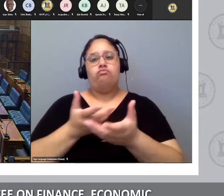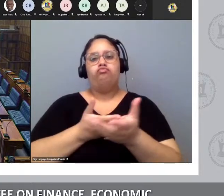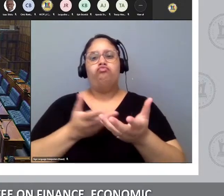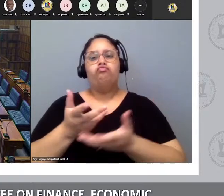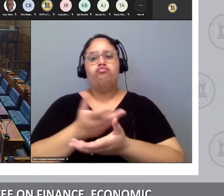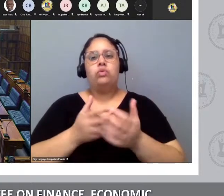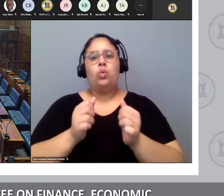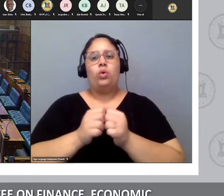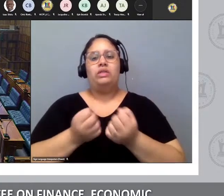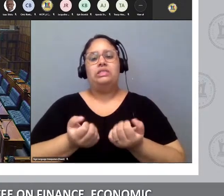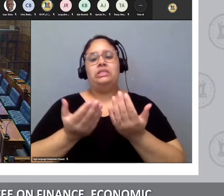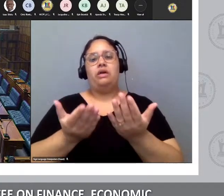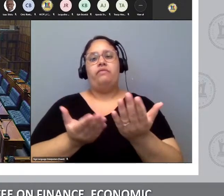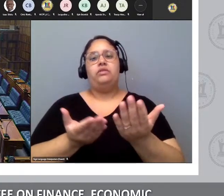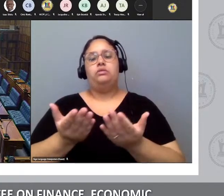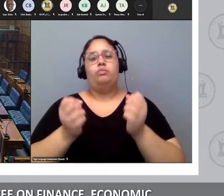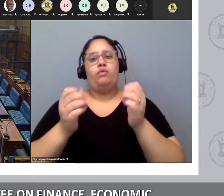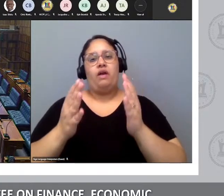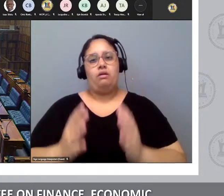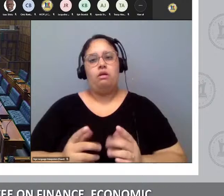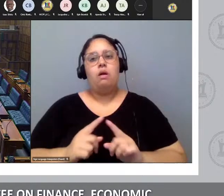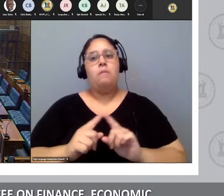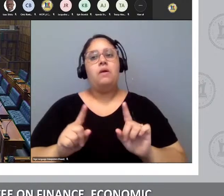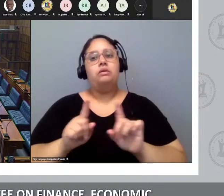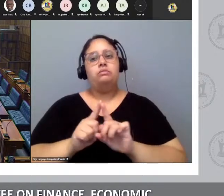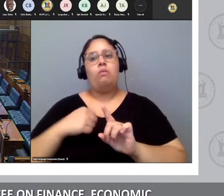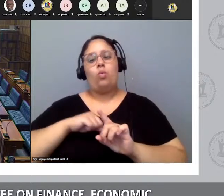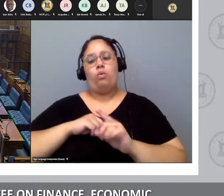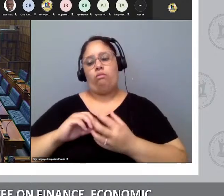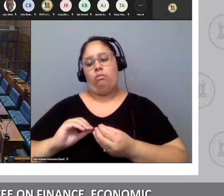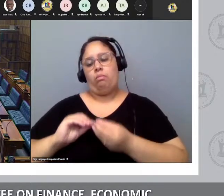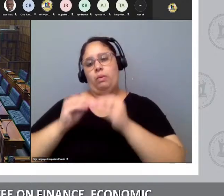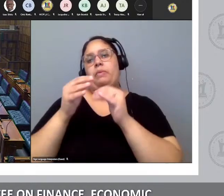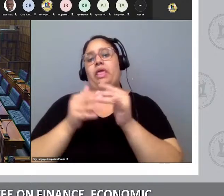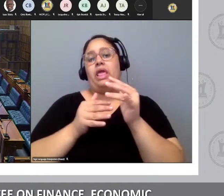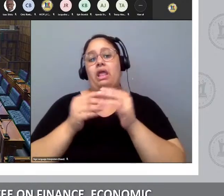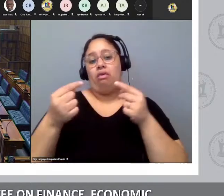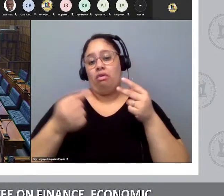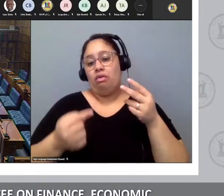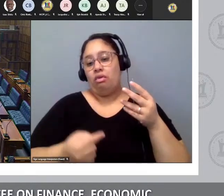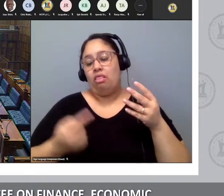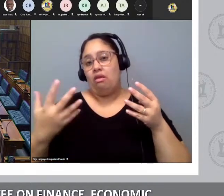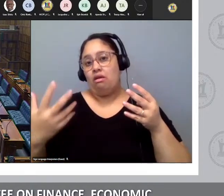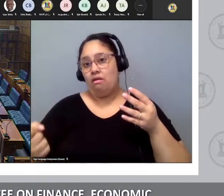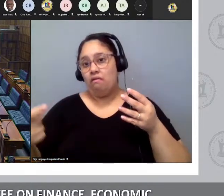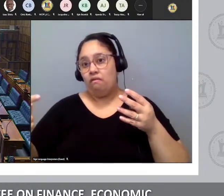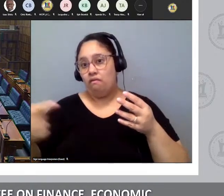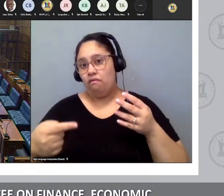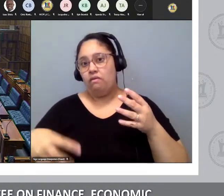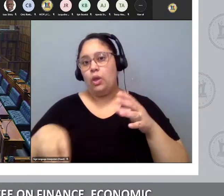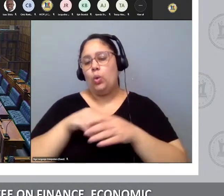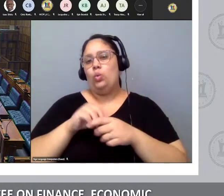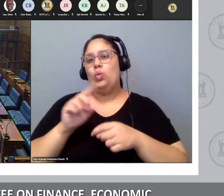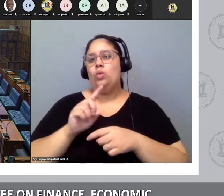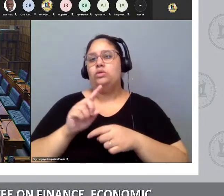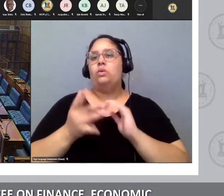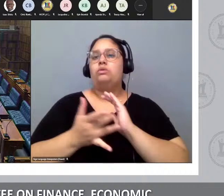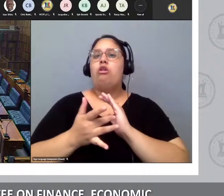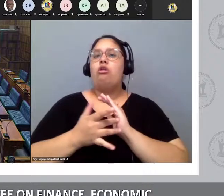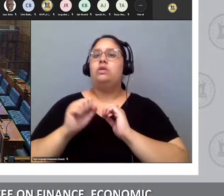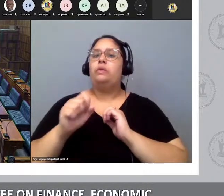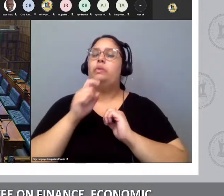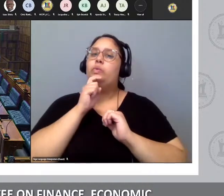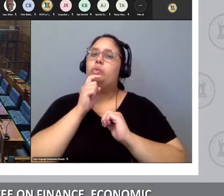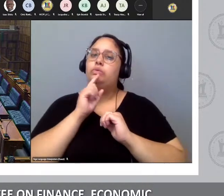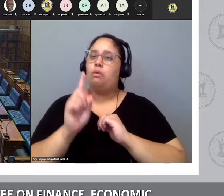provider and also amendments to um whatever deployments that they have um including the technology that they